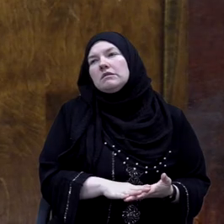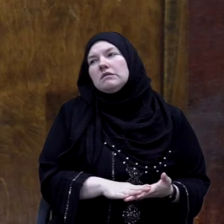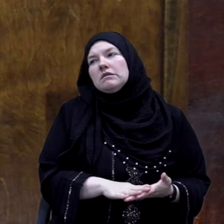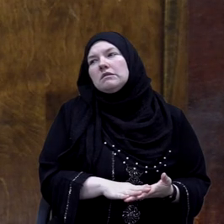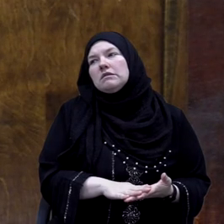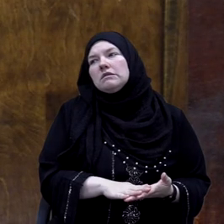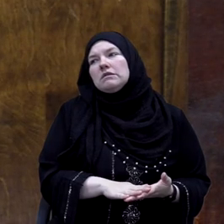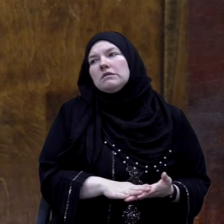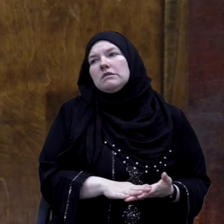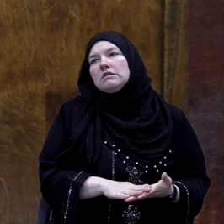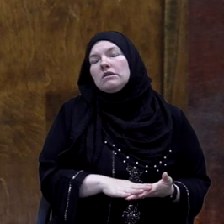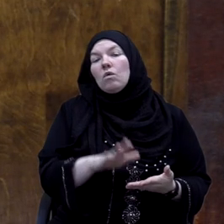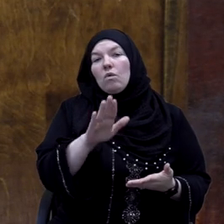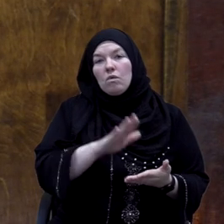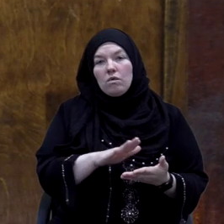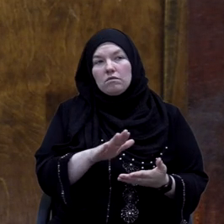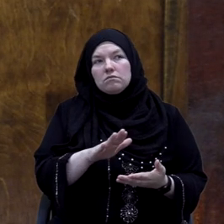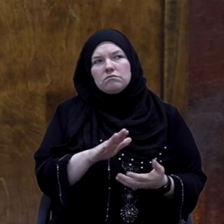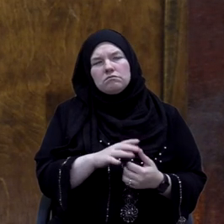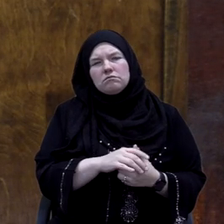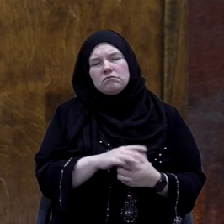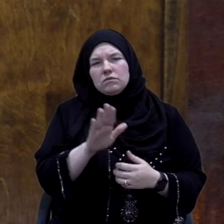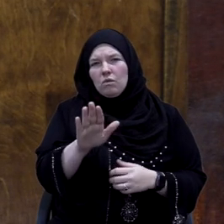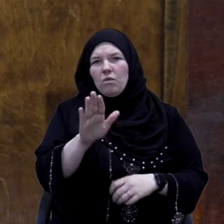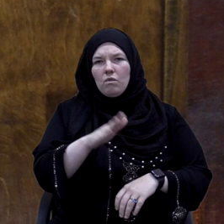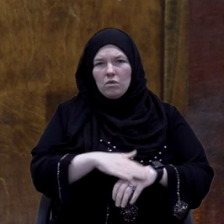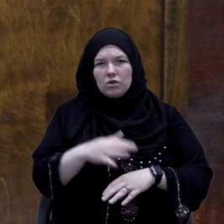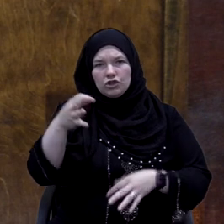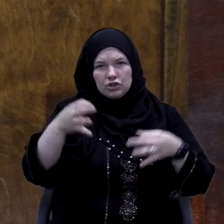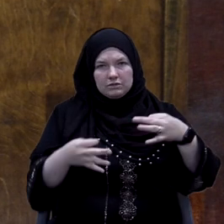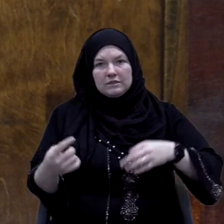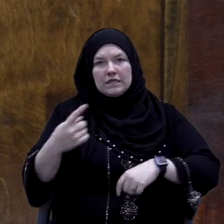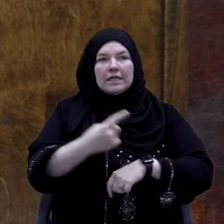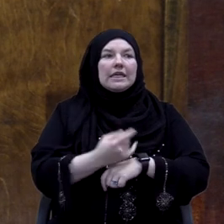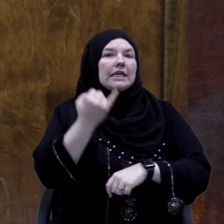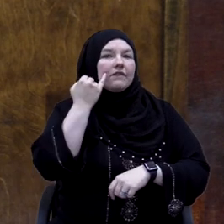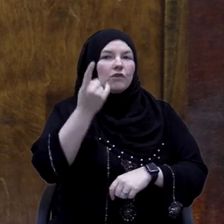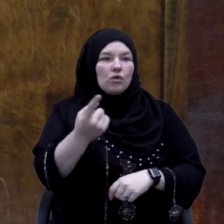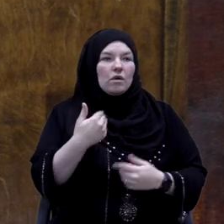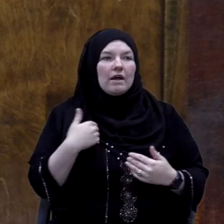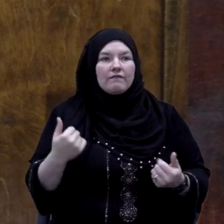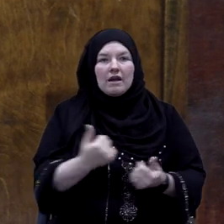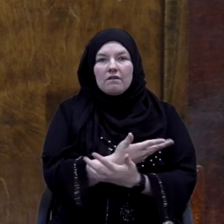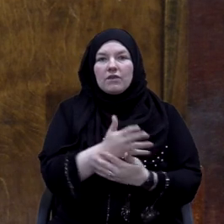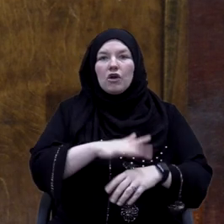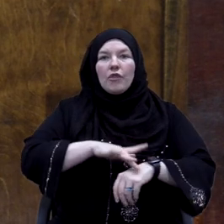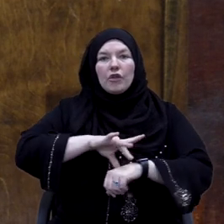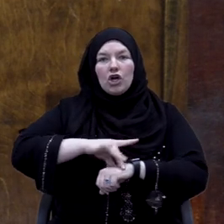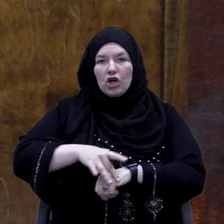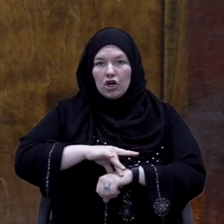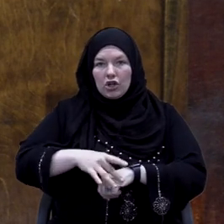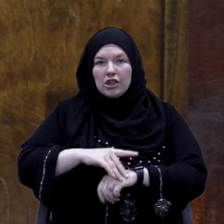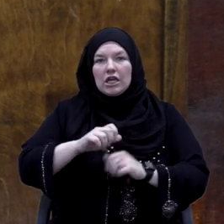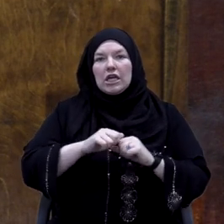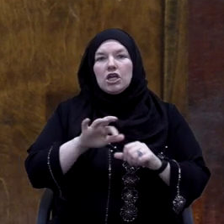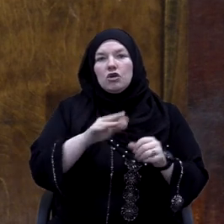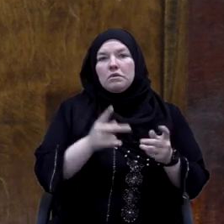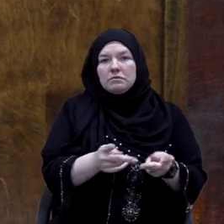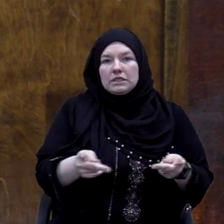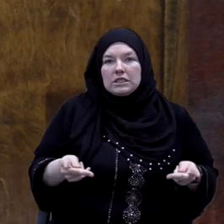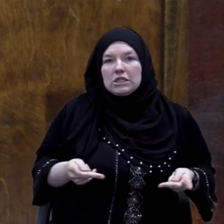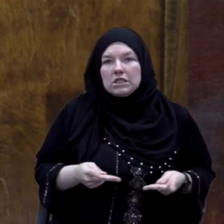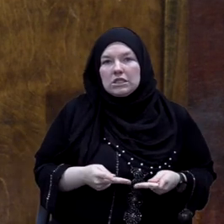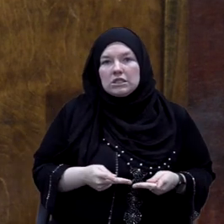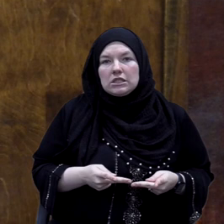Can you believe it? On that day, if you have everything there is on the earth in your position, it